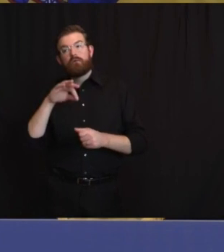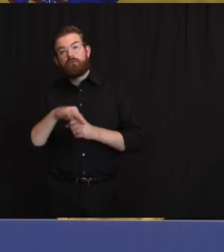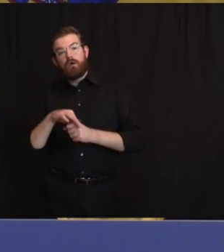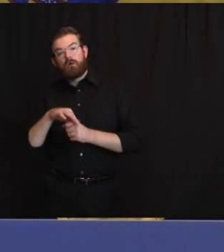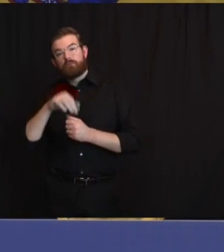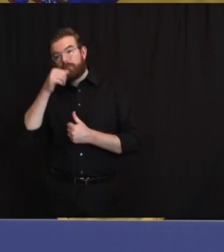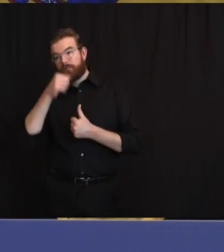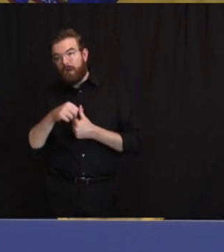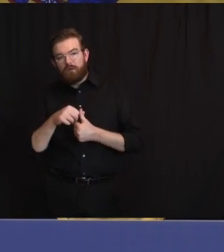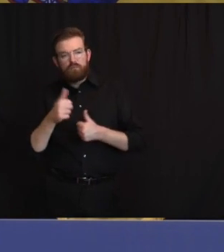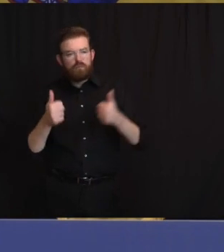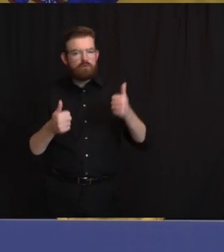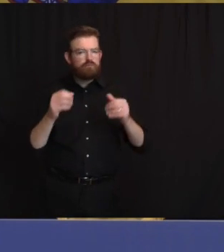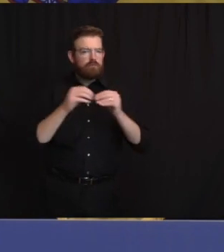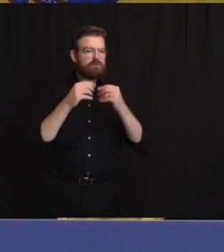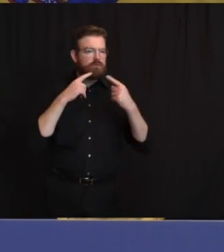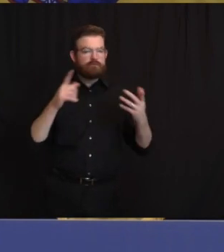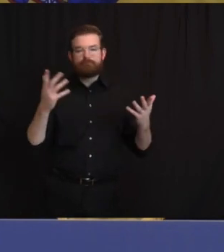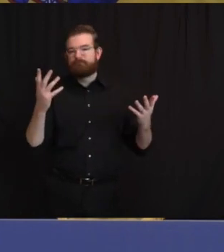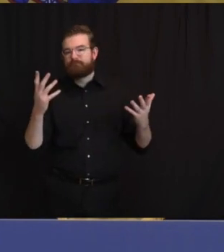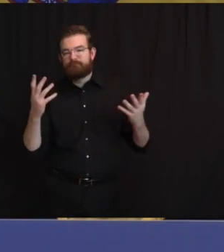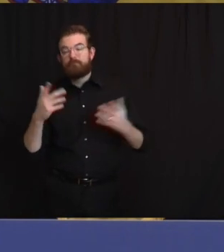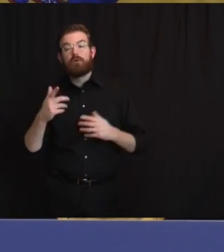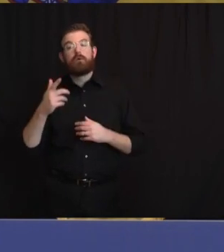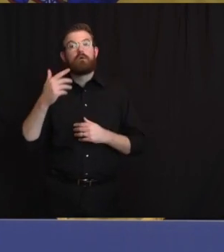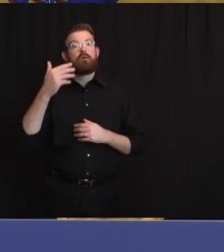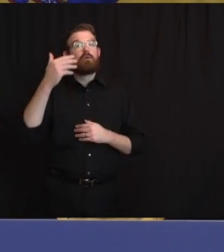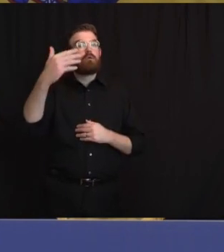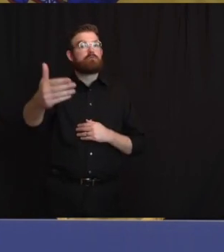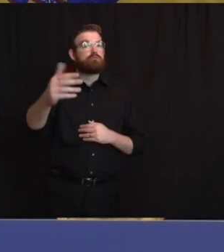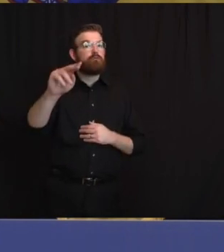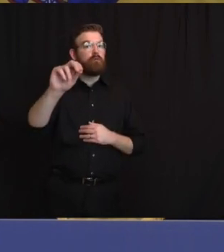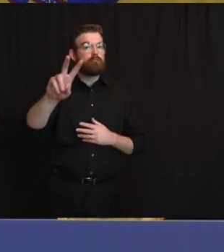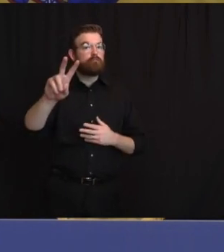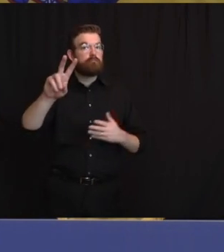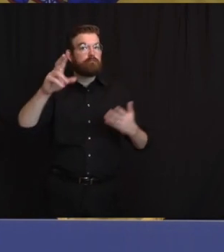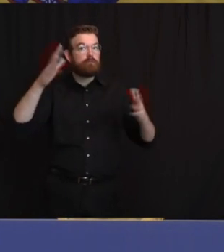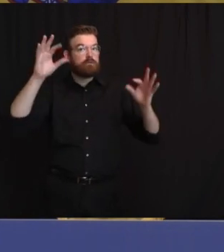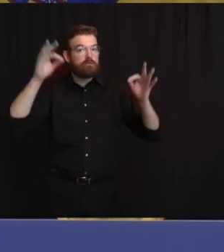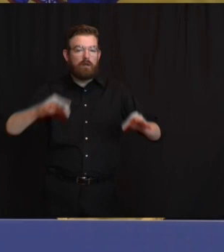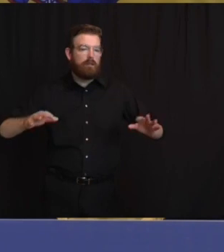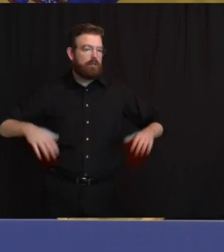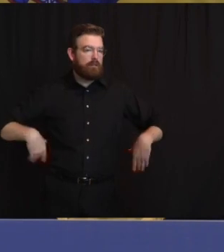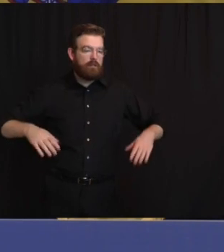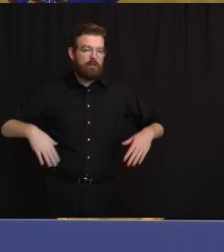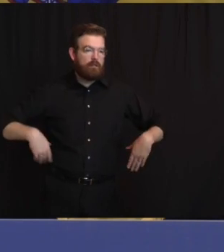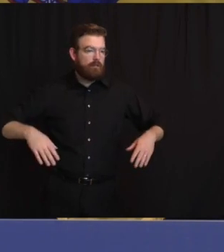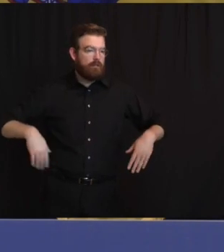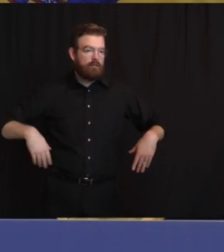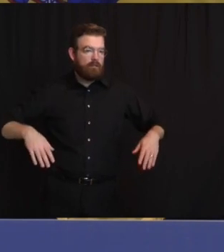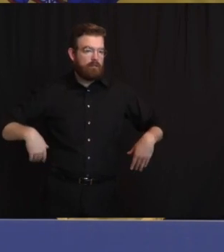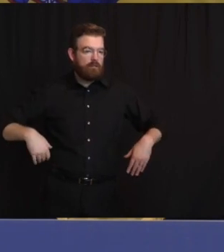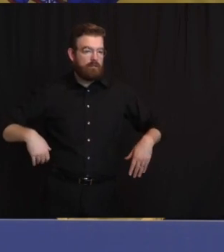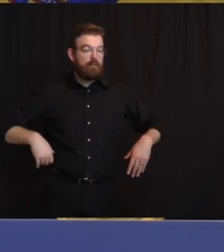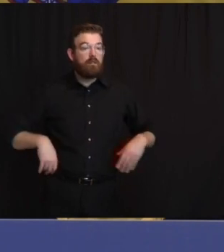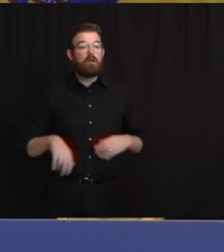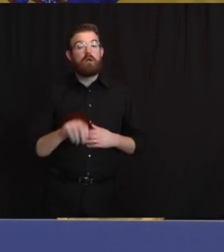3rd election. I don't have any reactions specifically to the August 1st date, but I think it's our